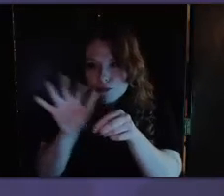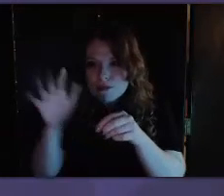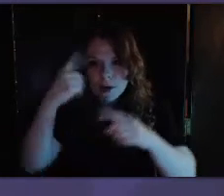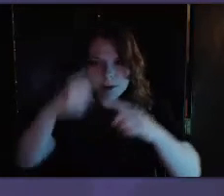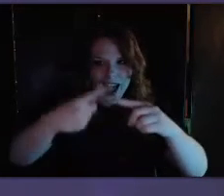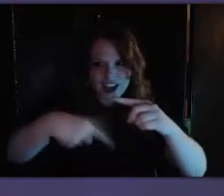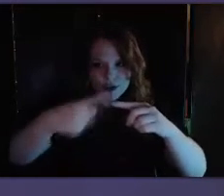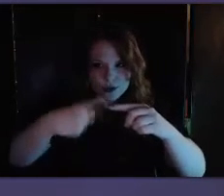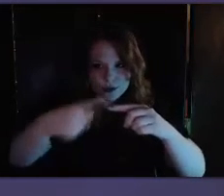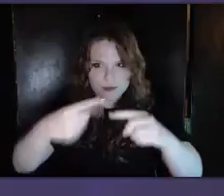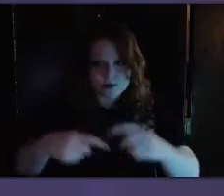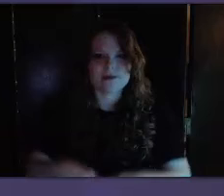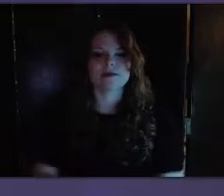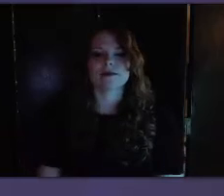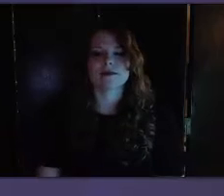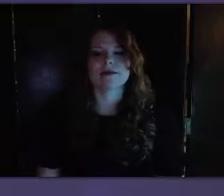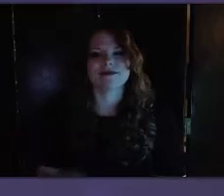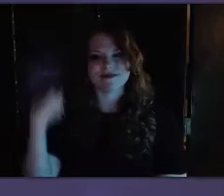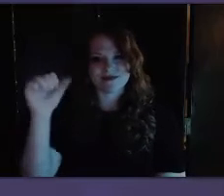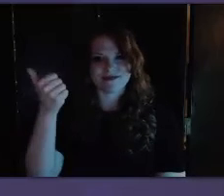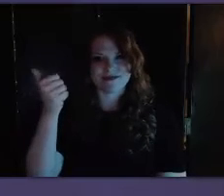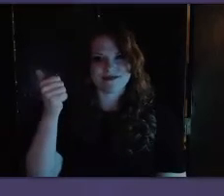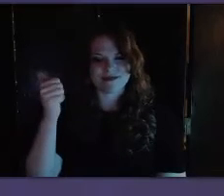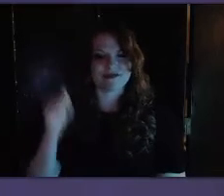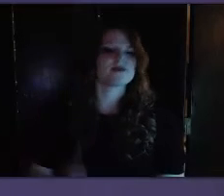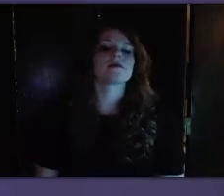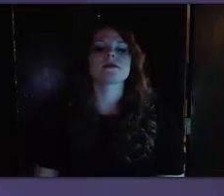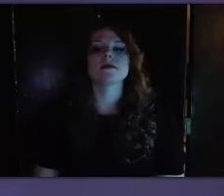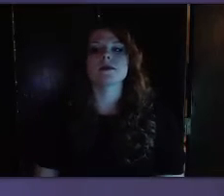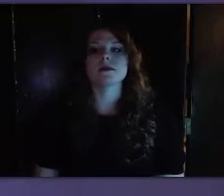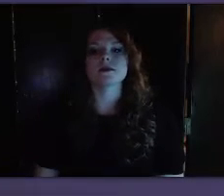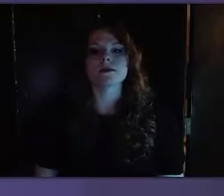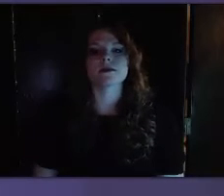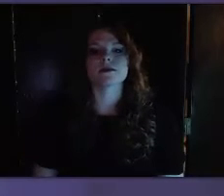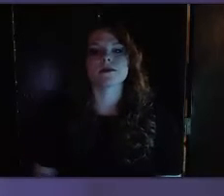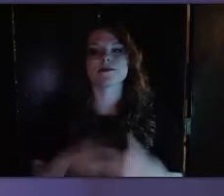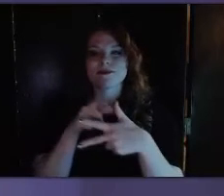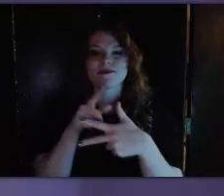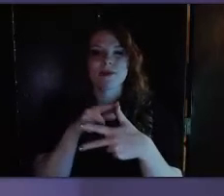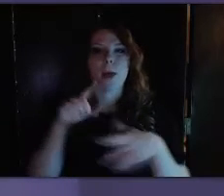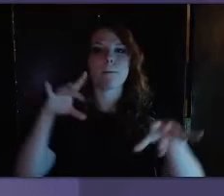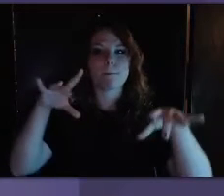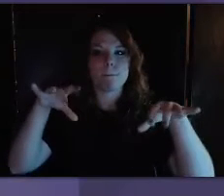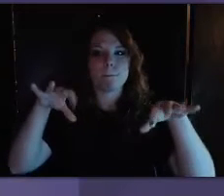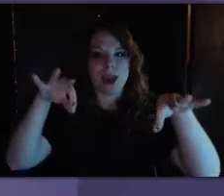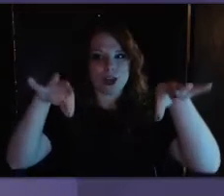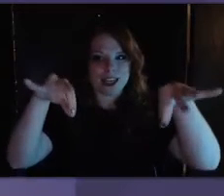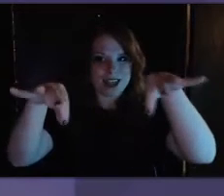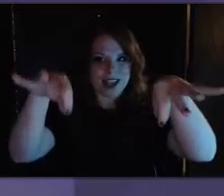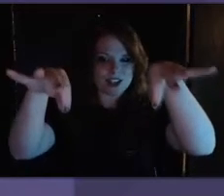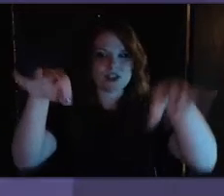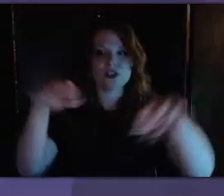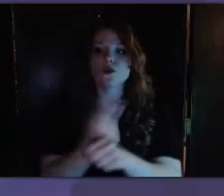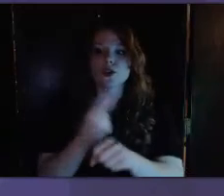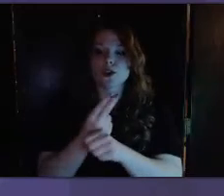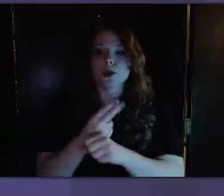Collective. And the answer to question 10 is A. Marionettes were used to